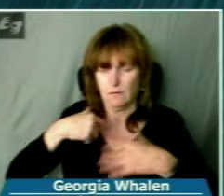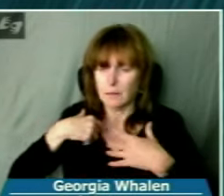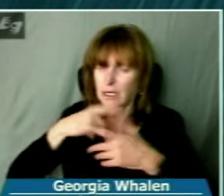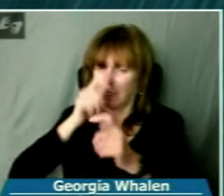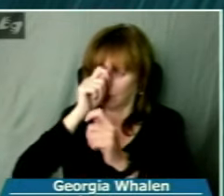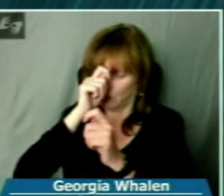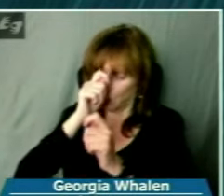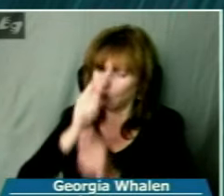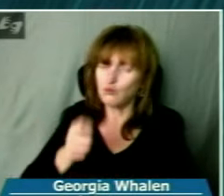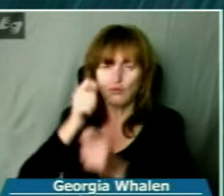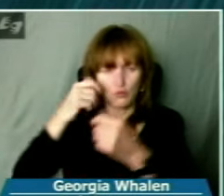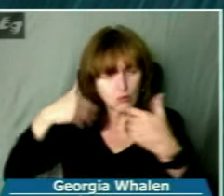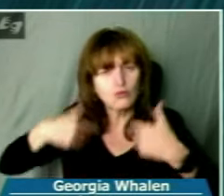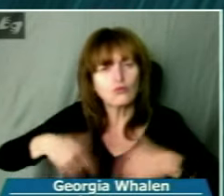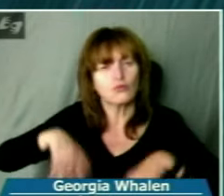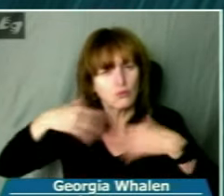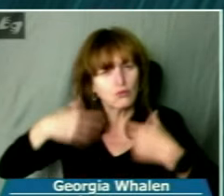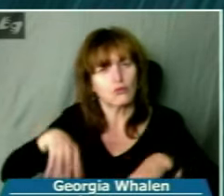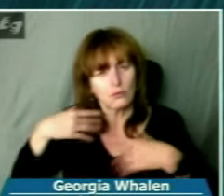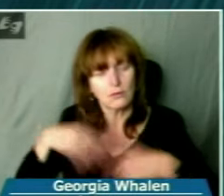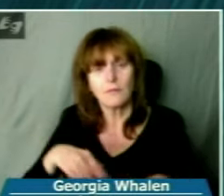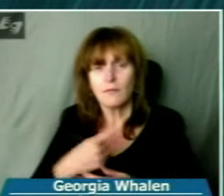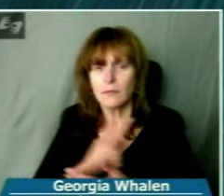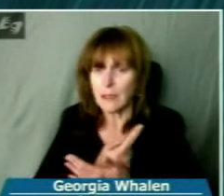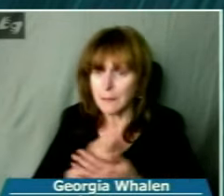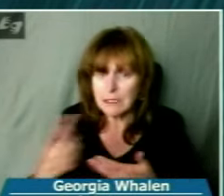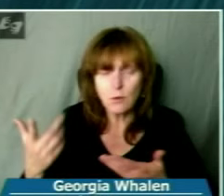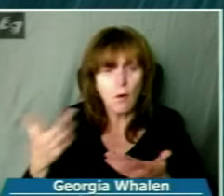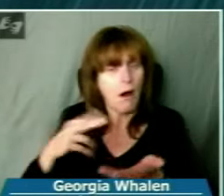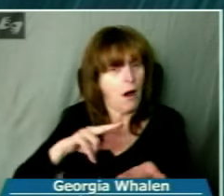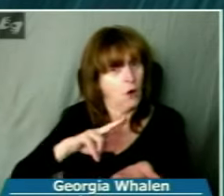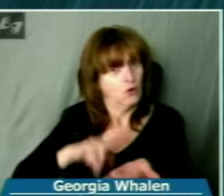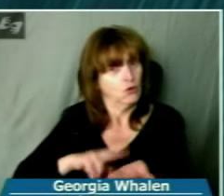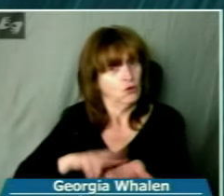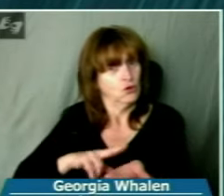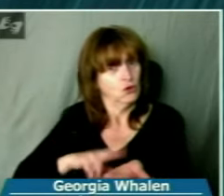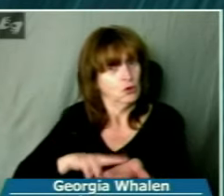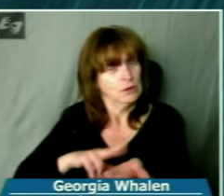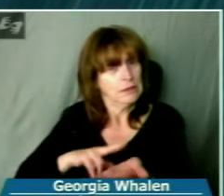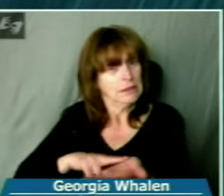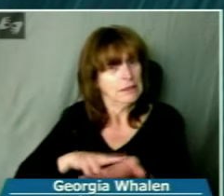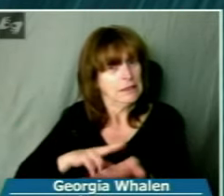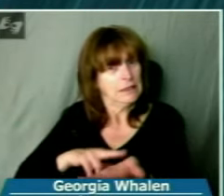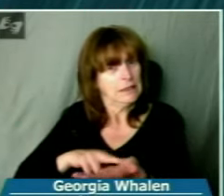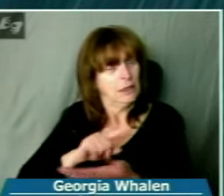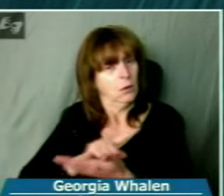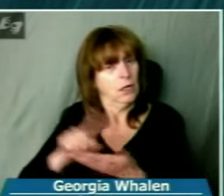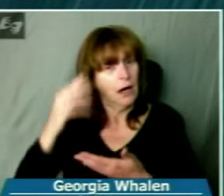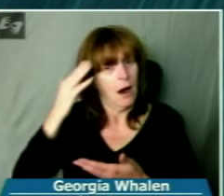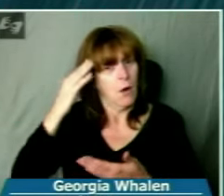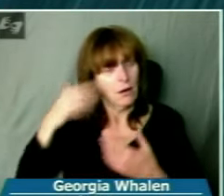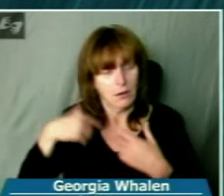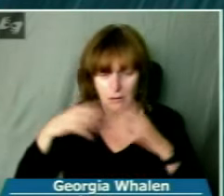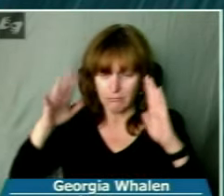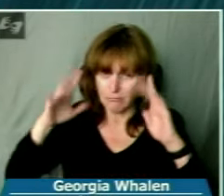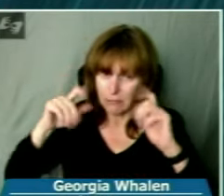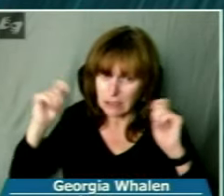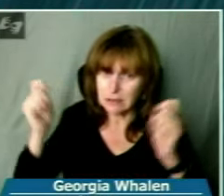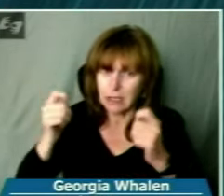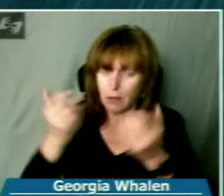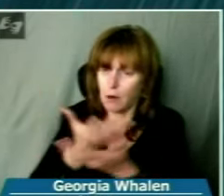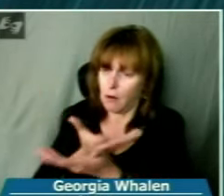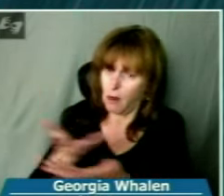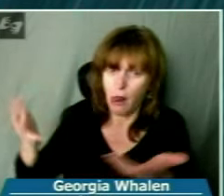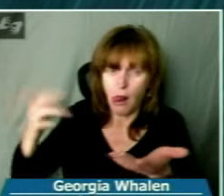them enough. And then this week, it's Nurses Week. And so we celebrate all the nurses out there that continue to do